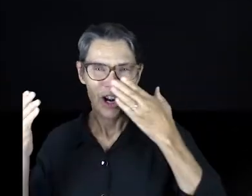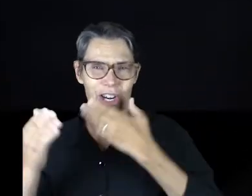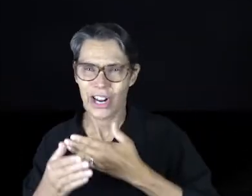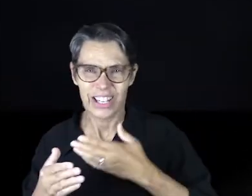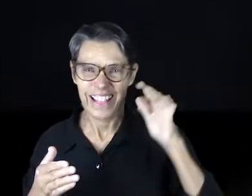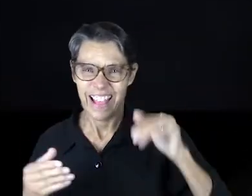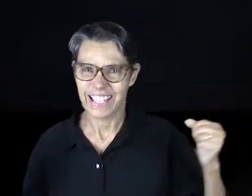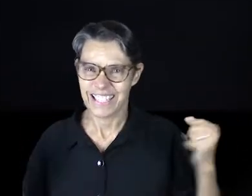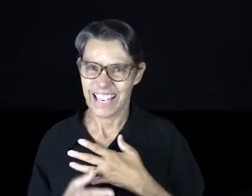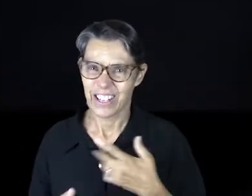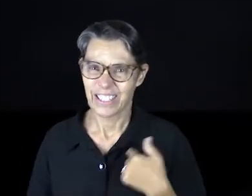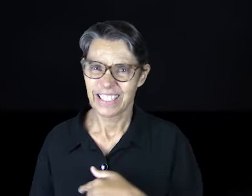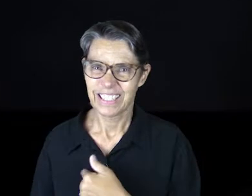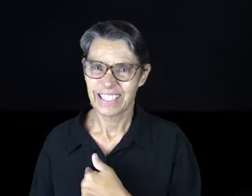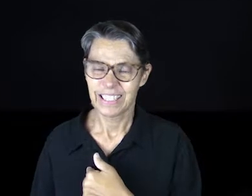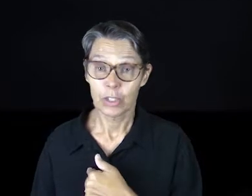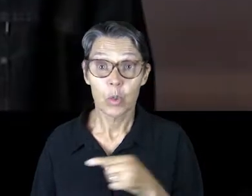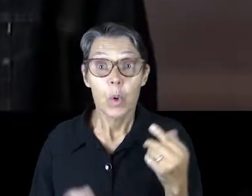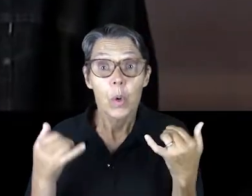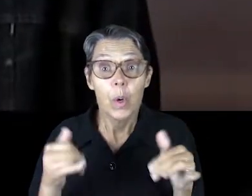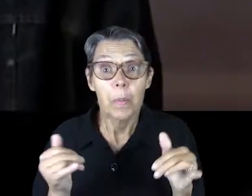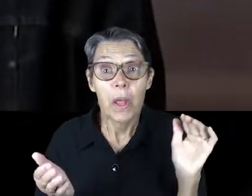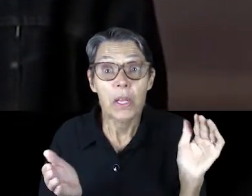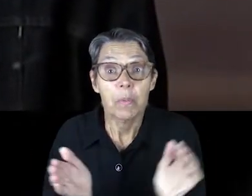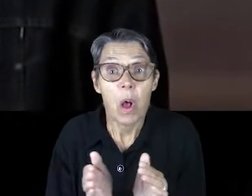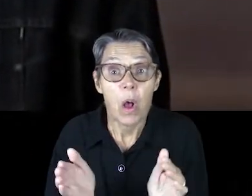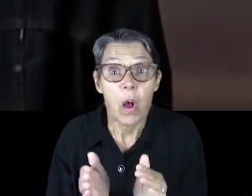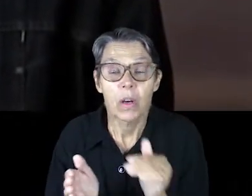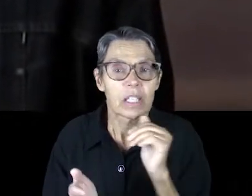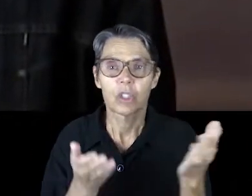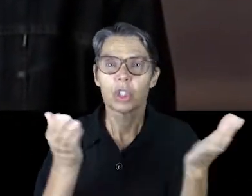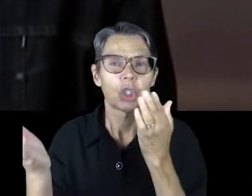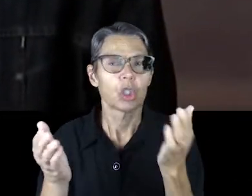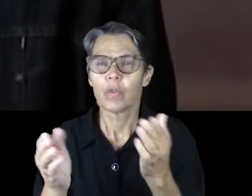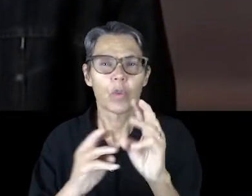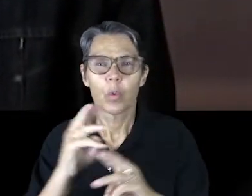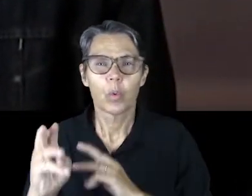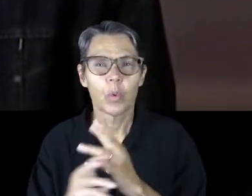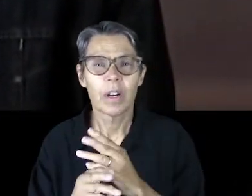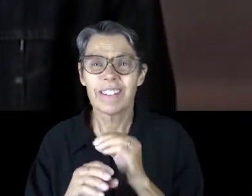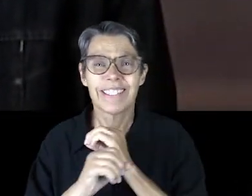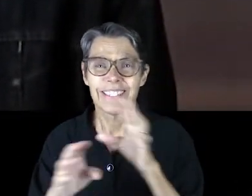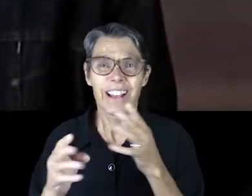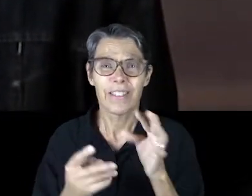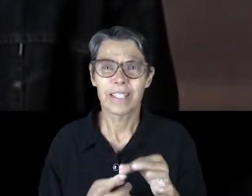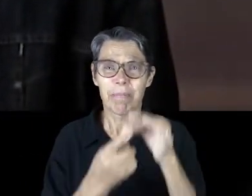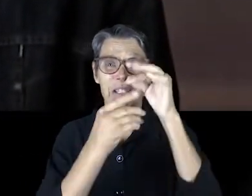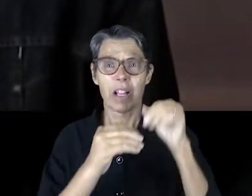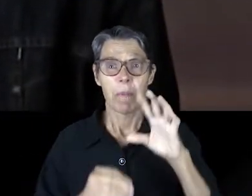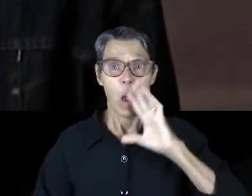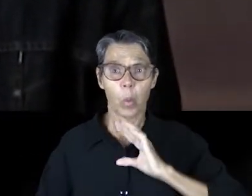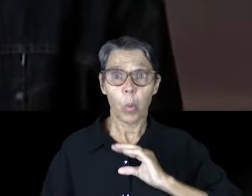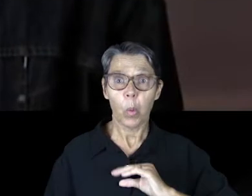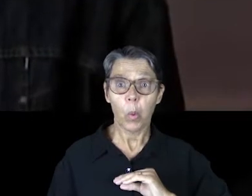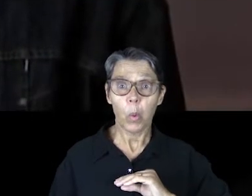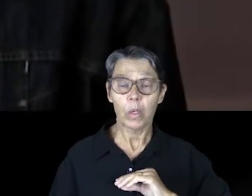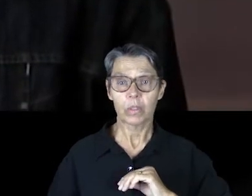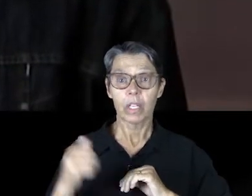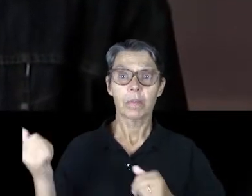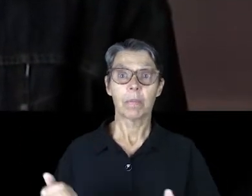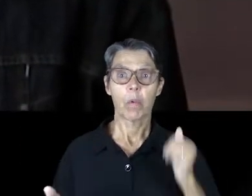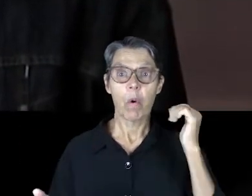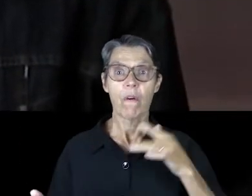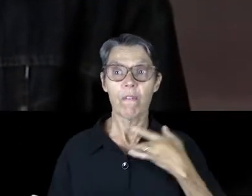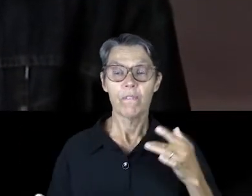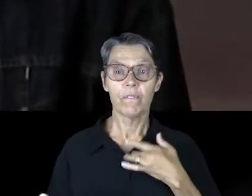not our darkness, that most frightens us. Your playing small does not serve the world. There is nothing enlightened about shrinking so that other people won't